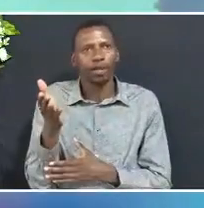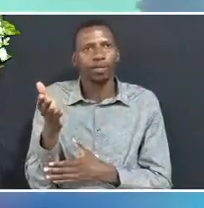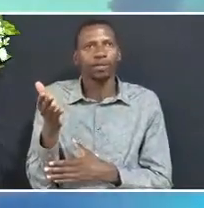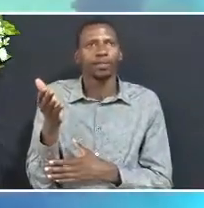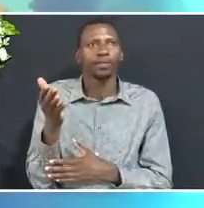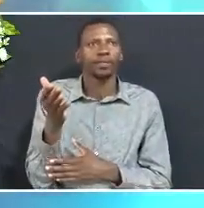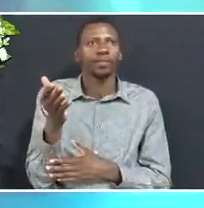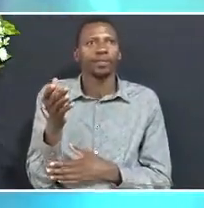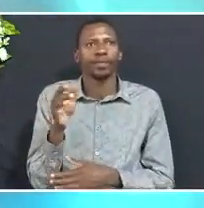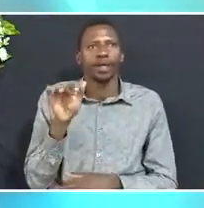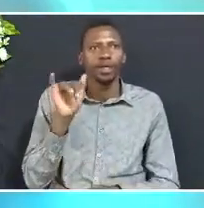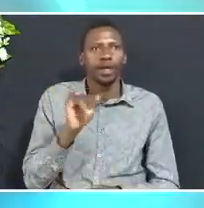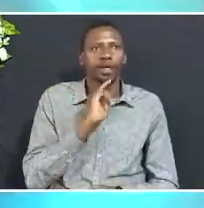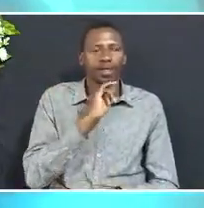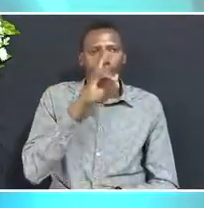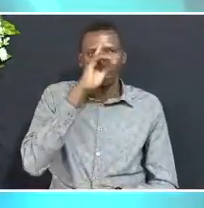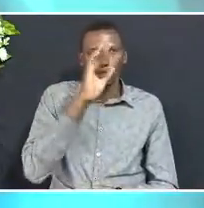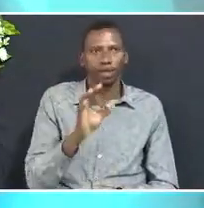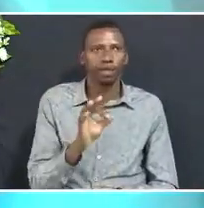That is a serious